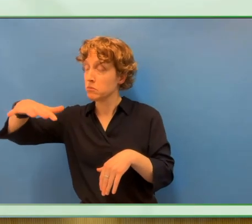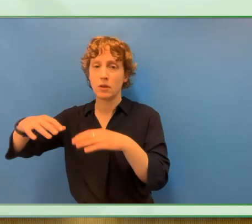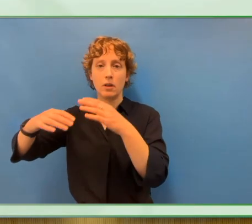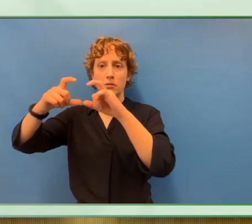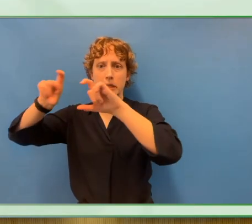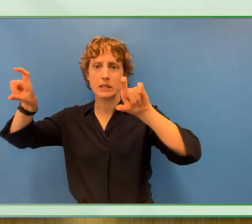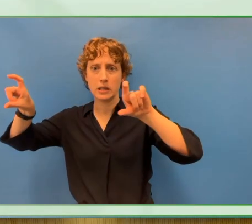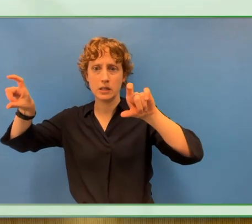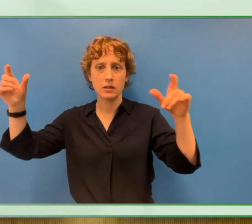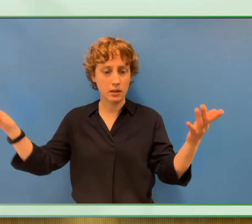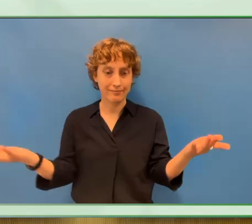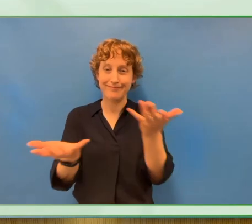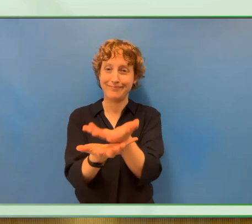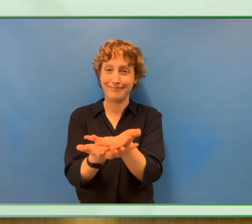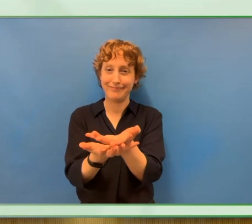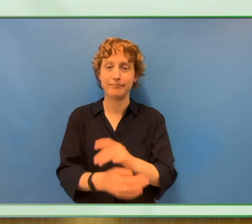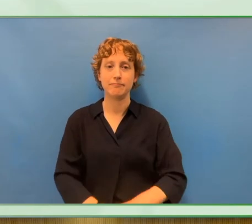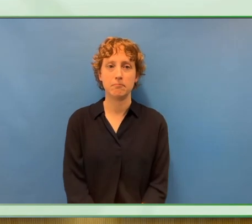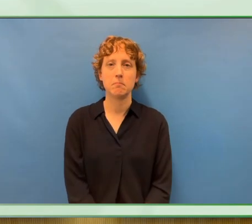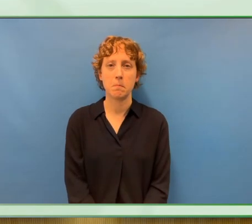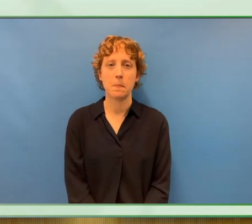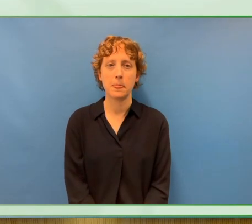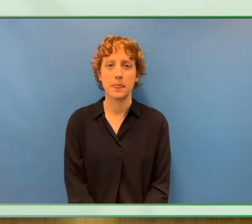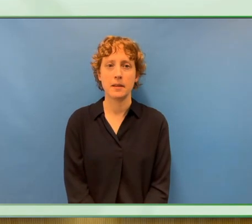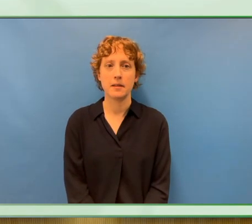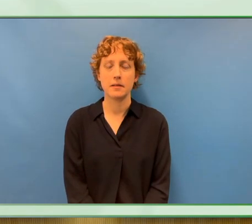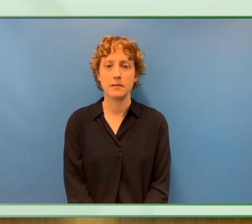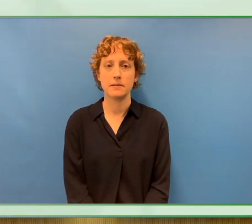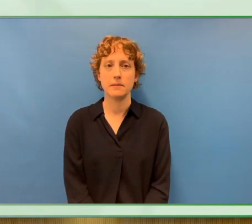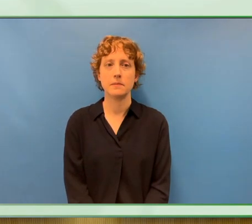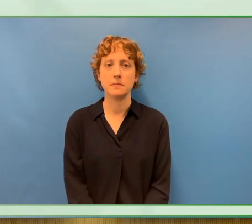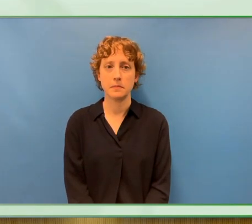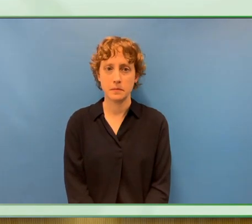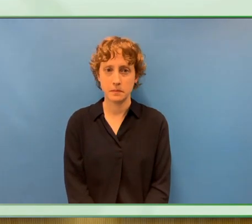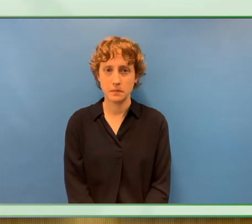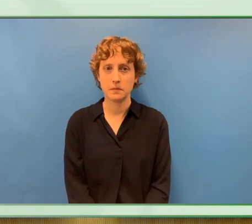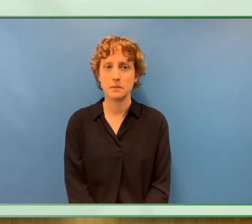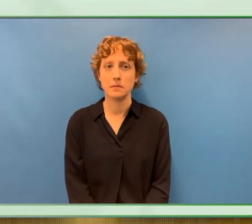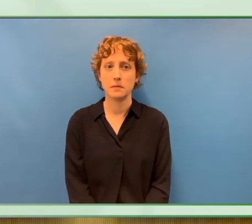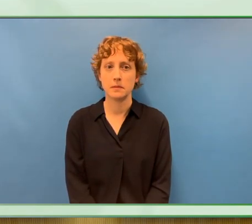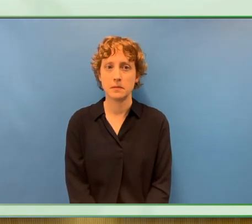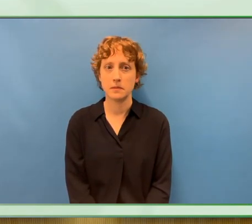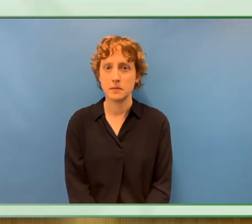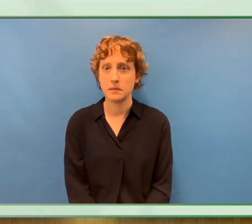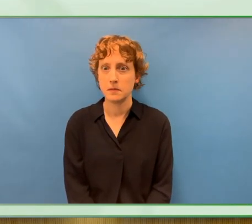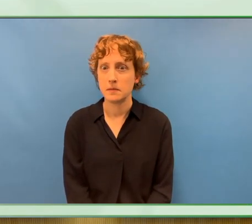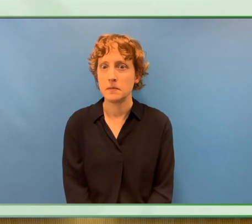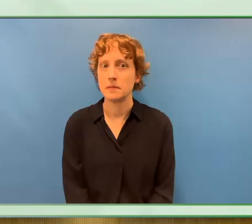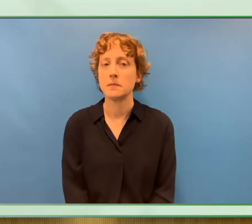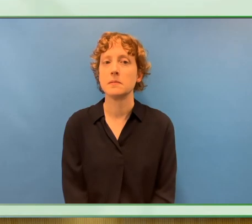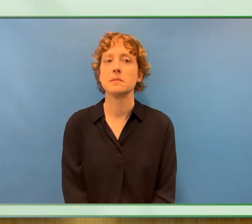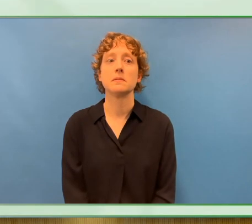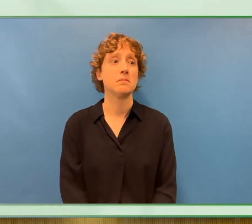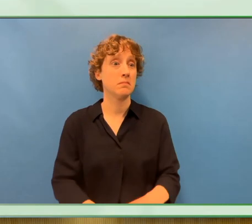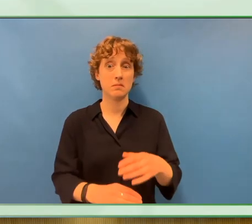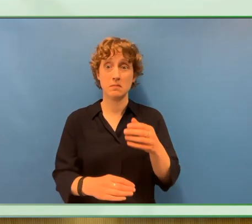and business, right? Woo. And actually once we start thinking of these creatures as people, I mean, some of my best friends work in the private